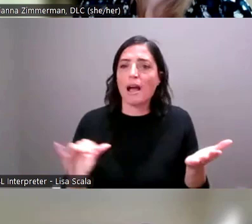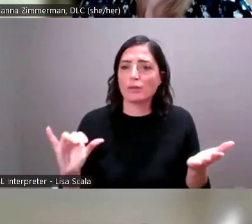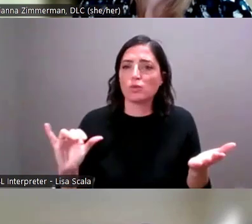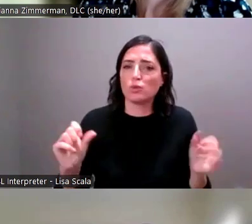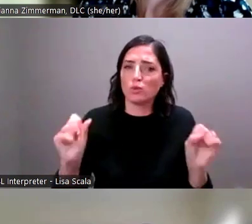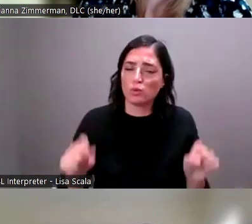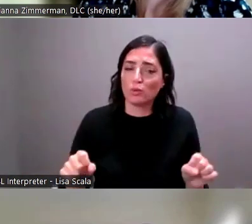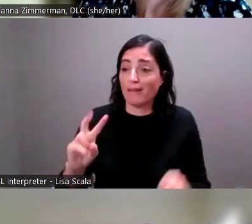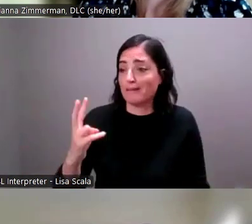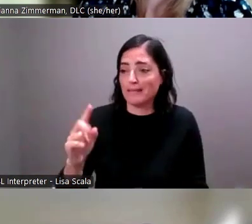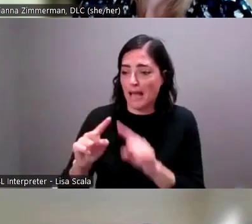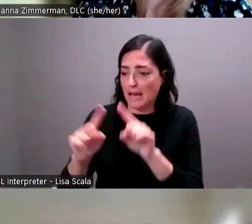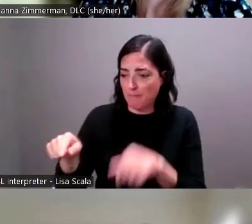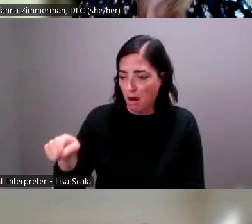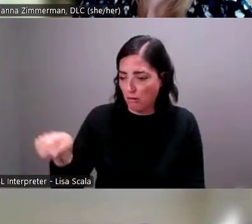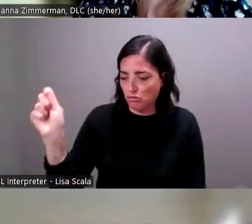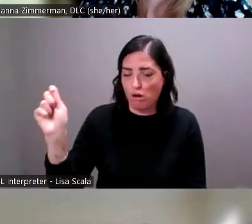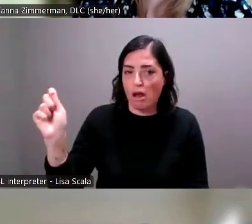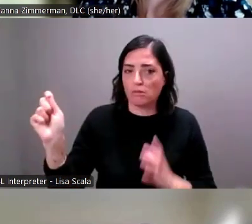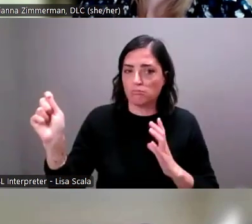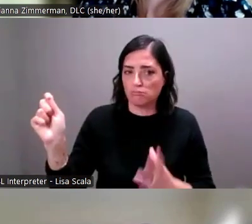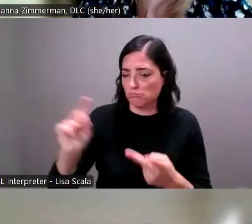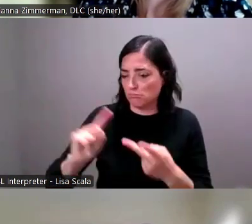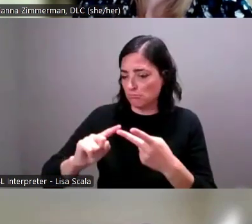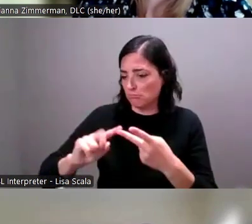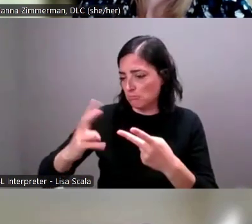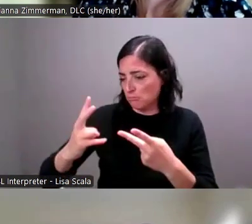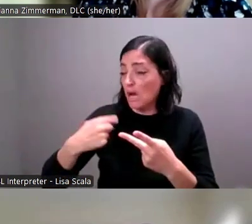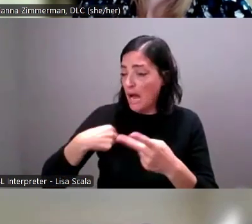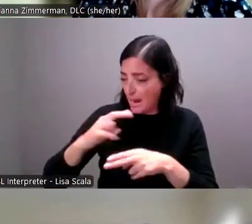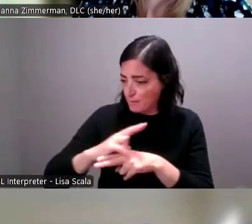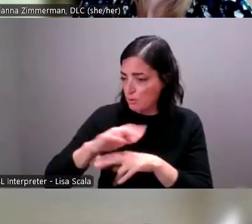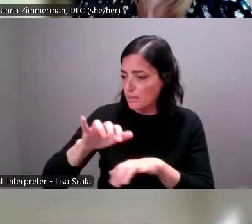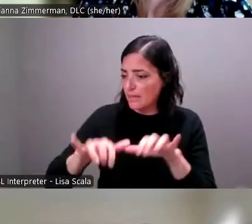mark the second box saying that you are using a typewritten name.